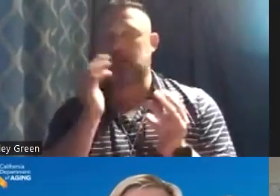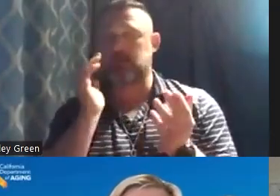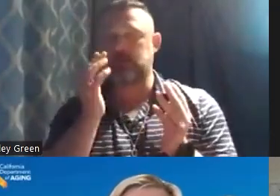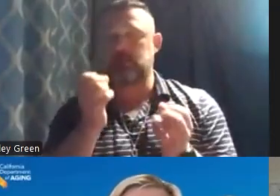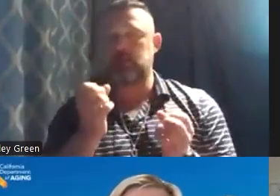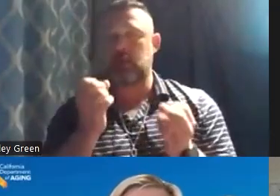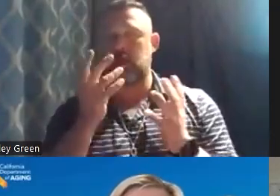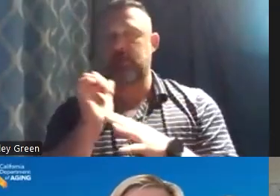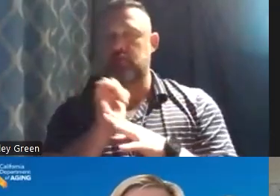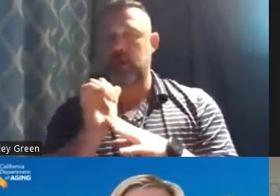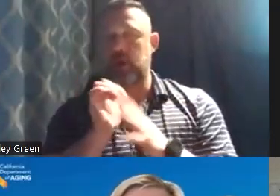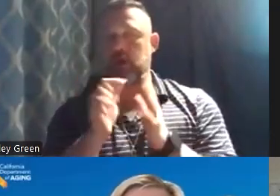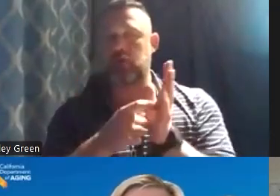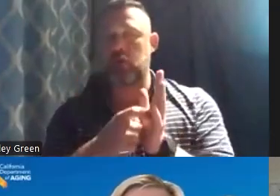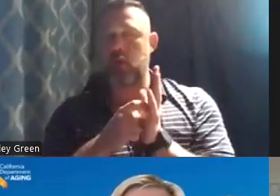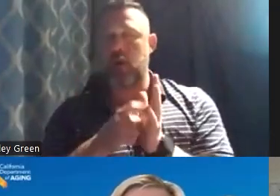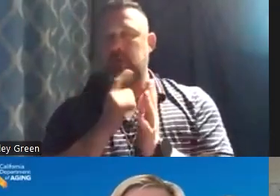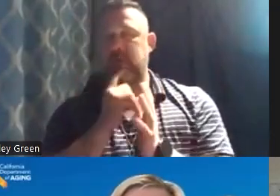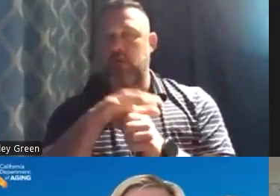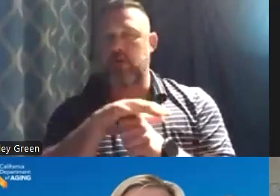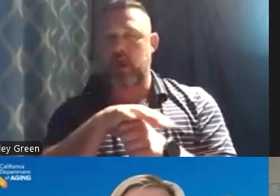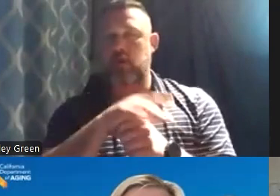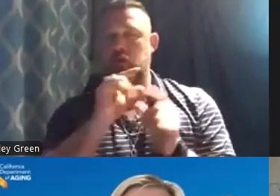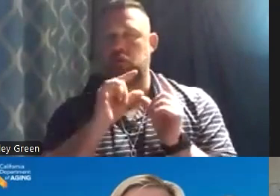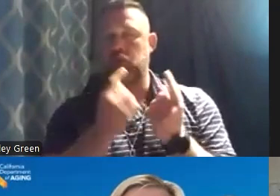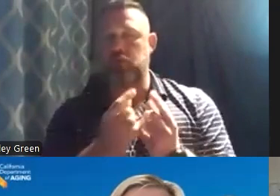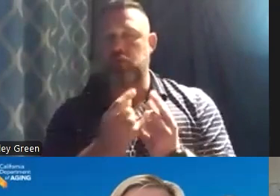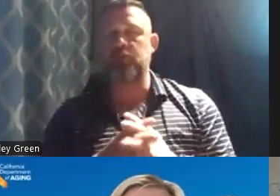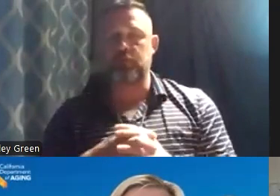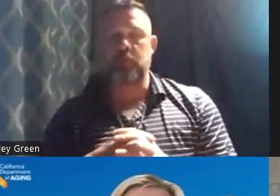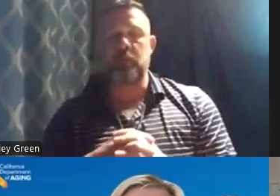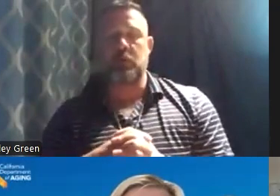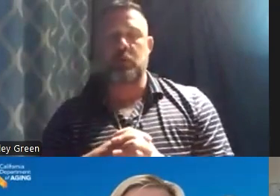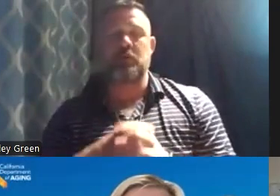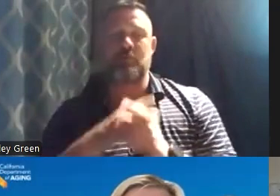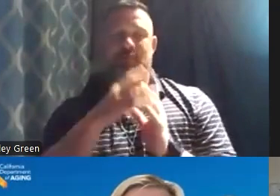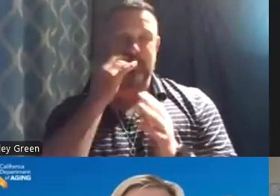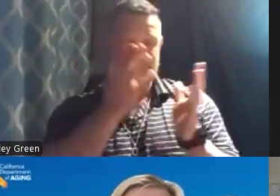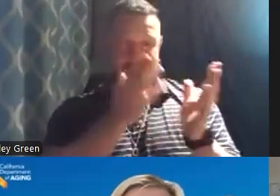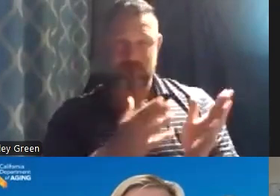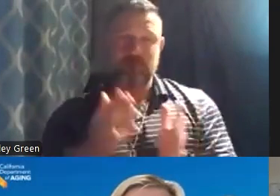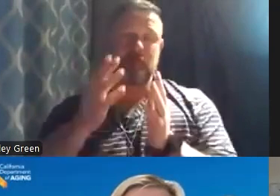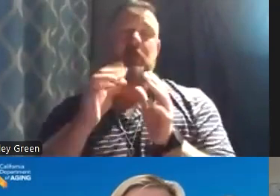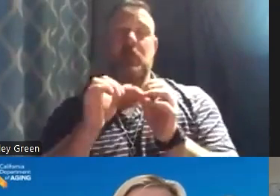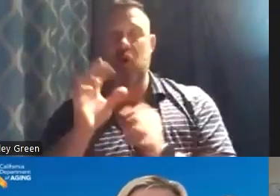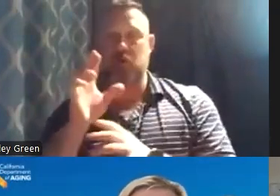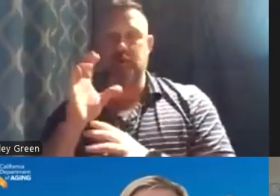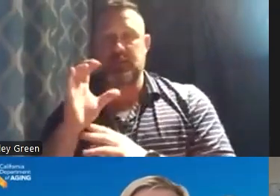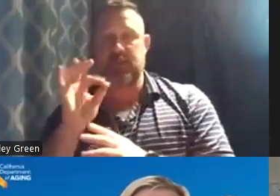lot of training requirements for that specific group. But if you progress into other areas, like even